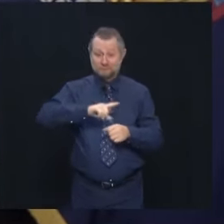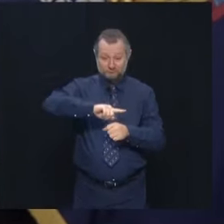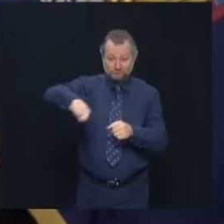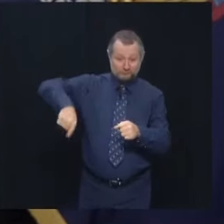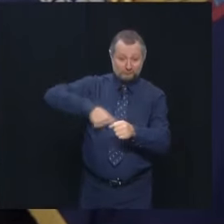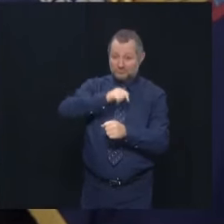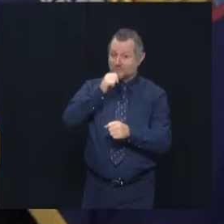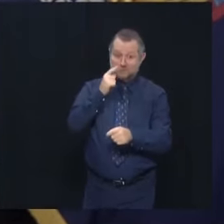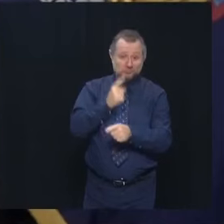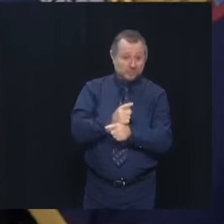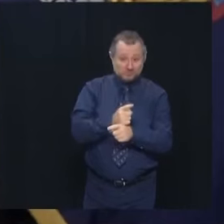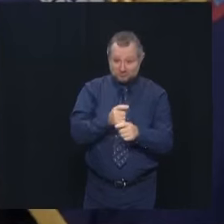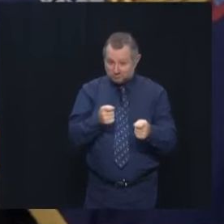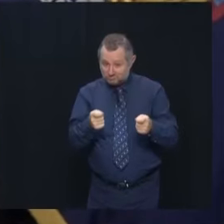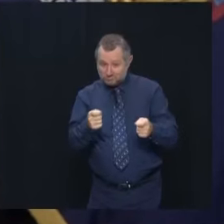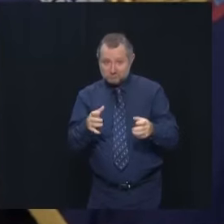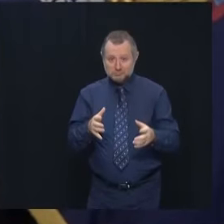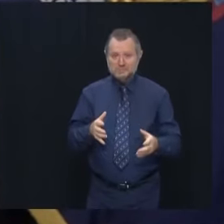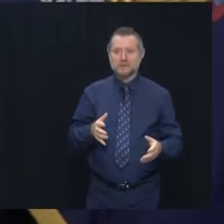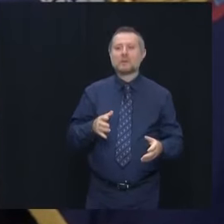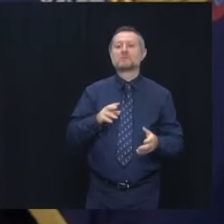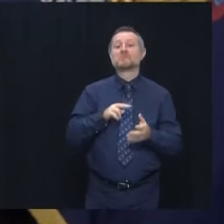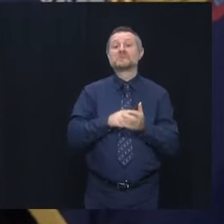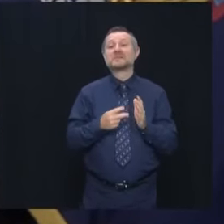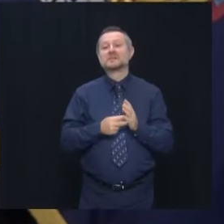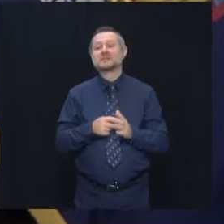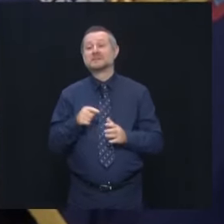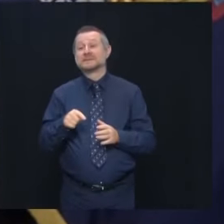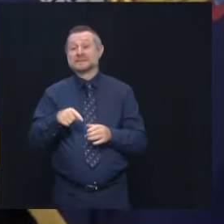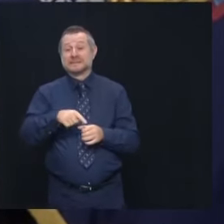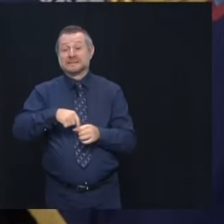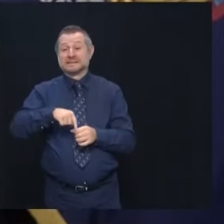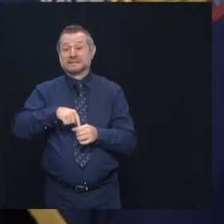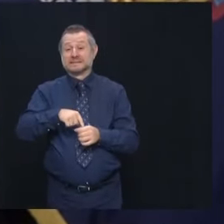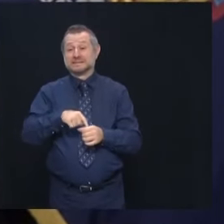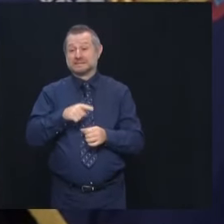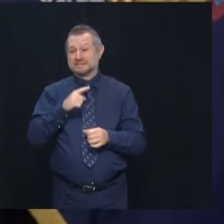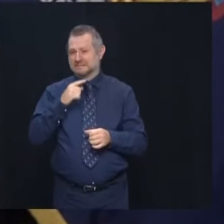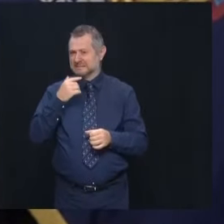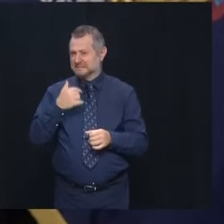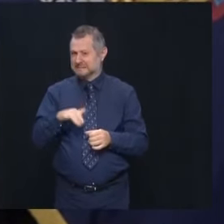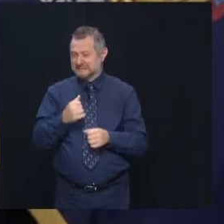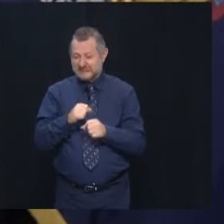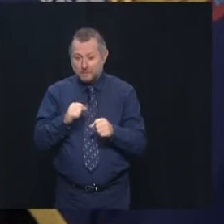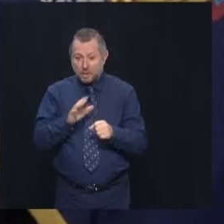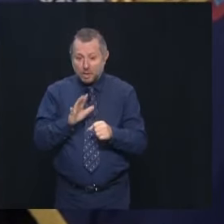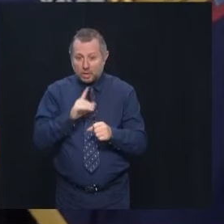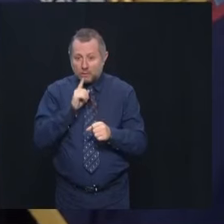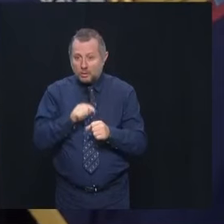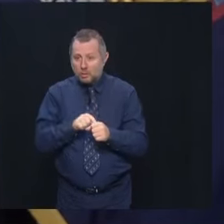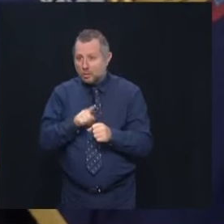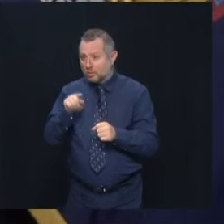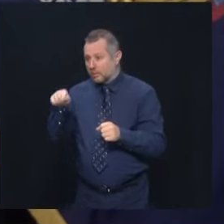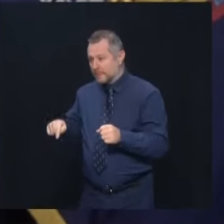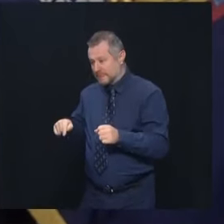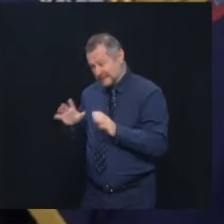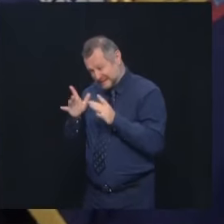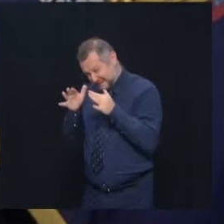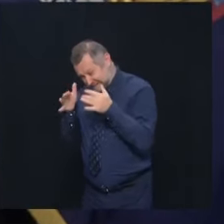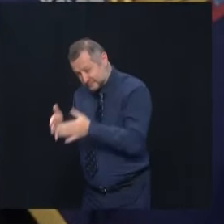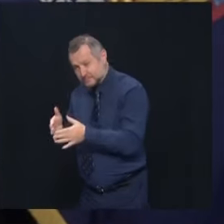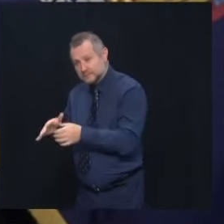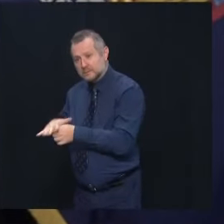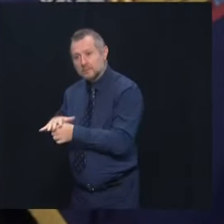correctly, you will be taking the infected people in the zip code and